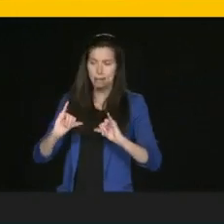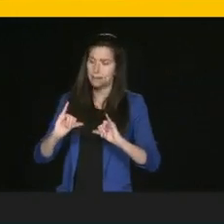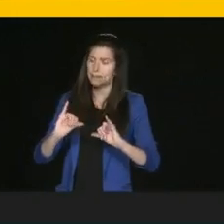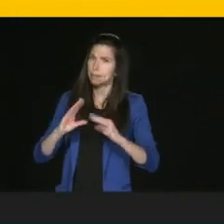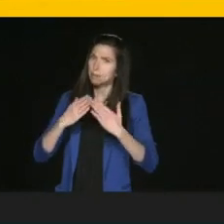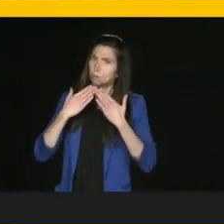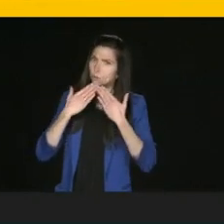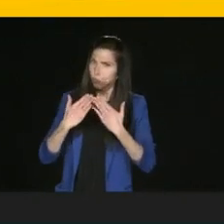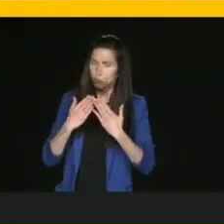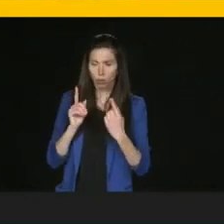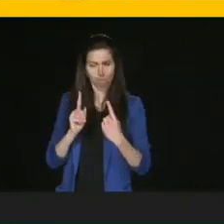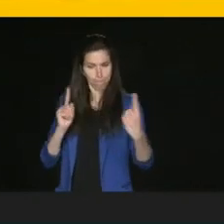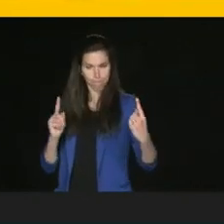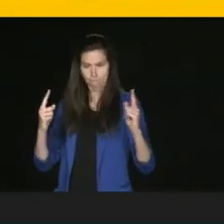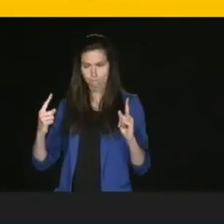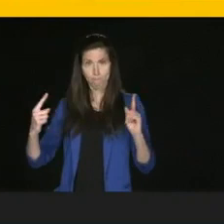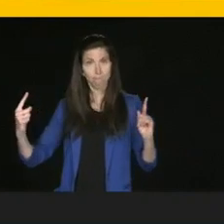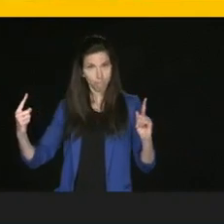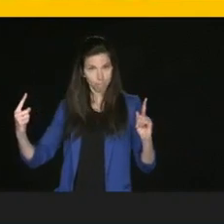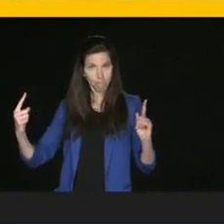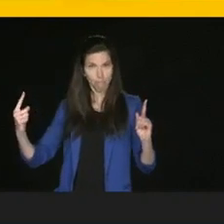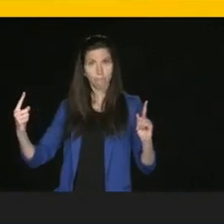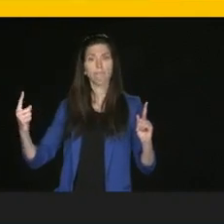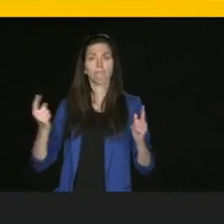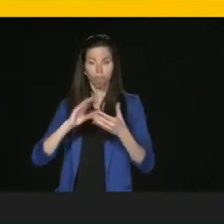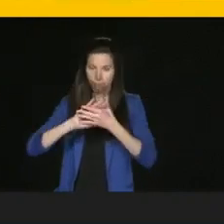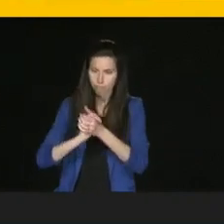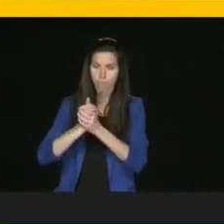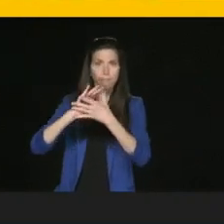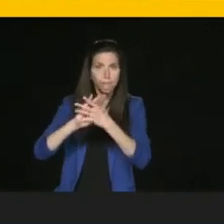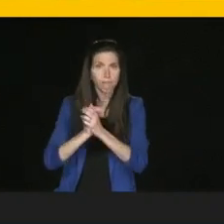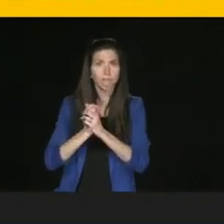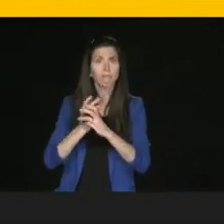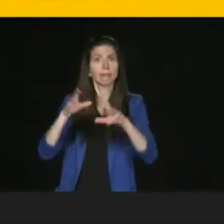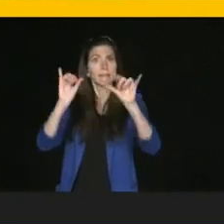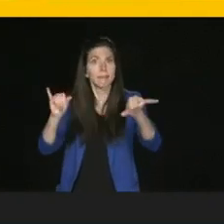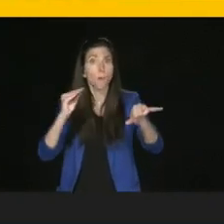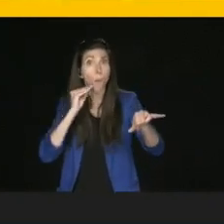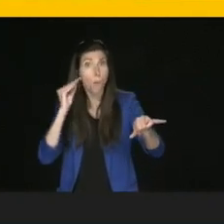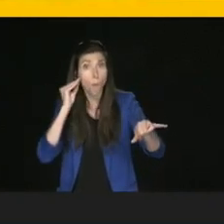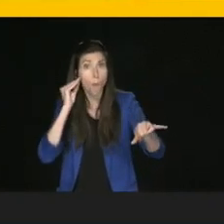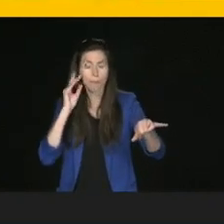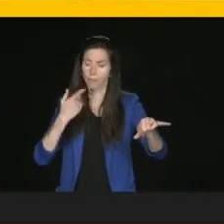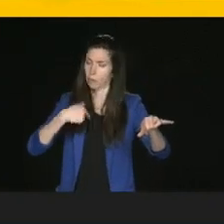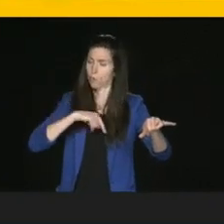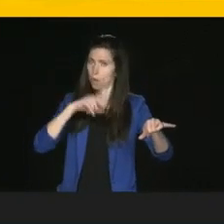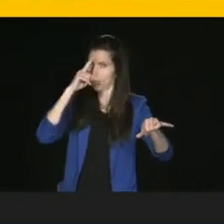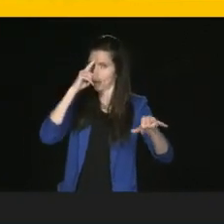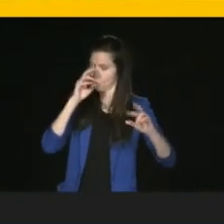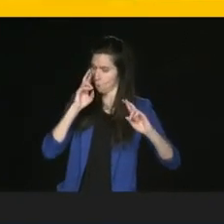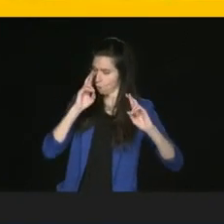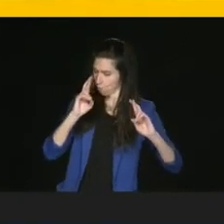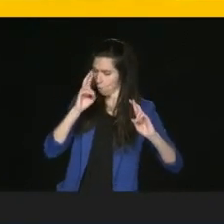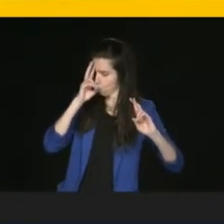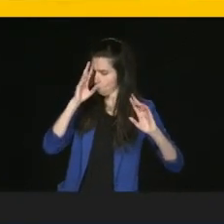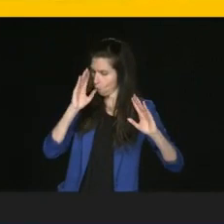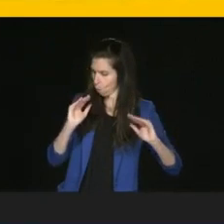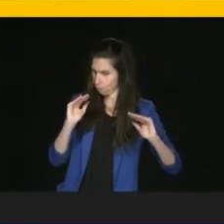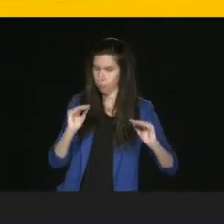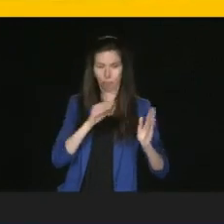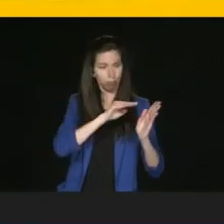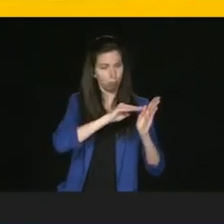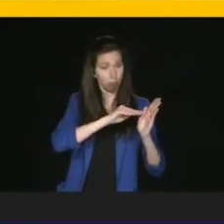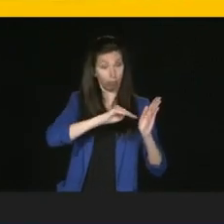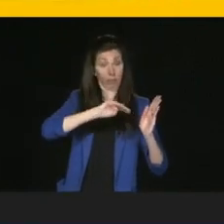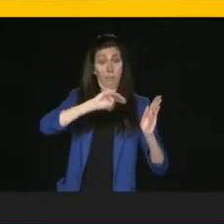We hope, in fact, that the first wave I don't have